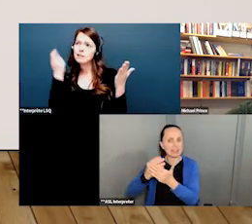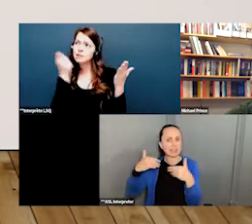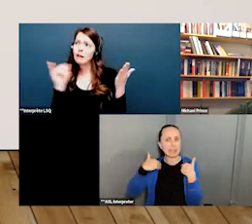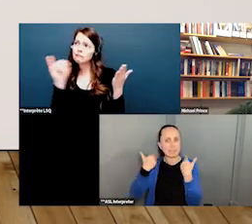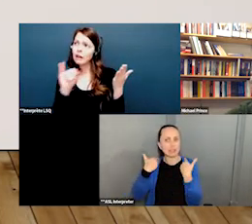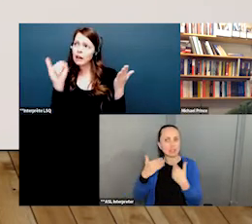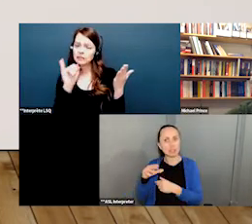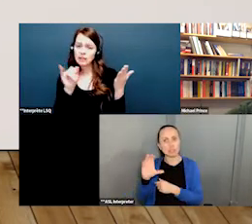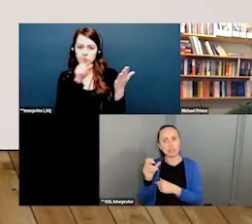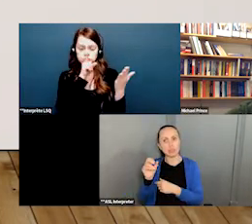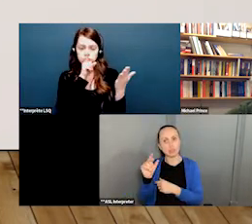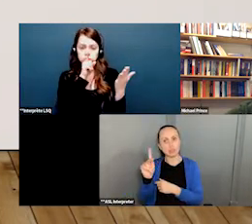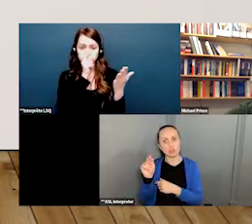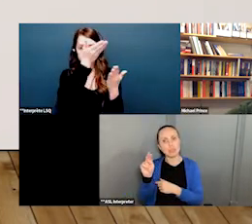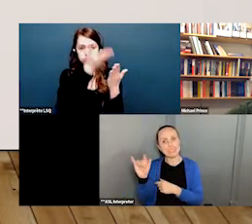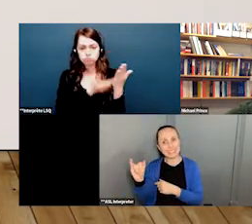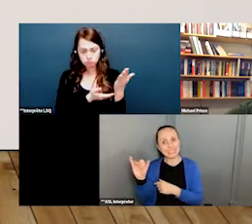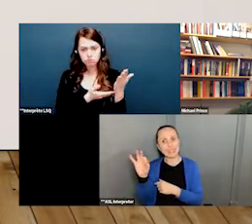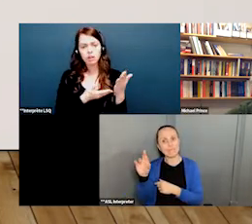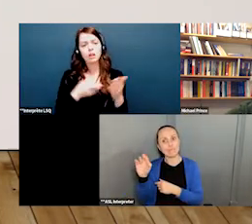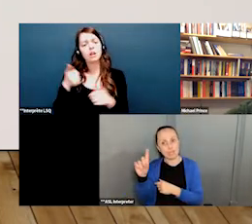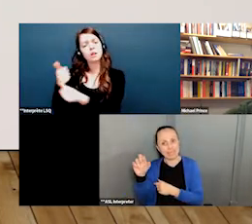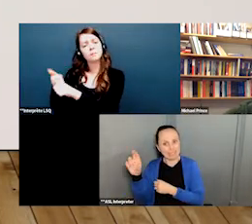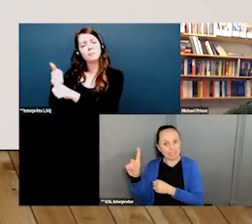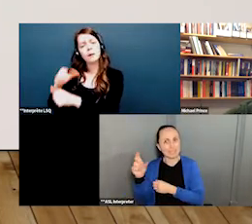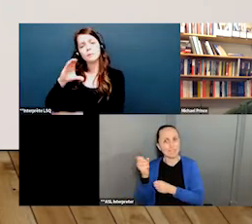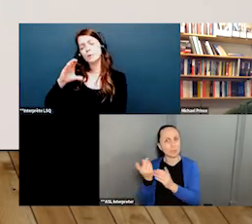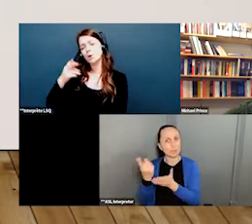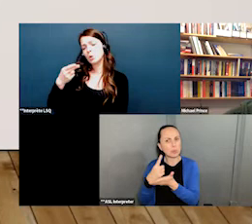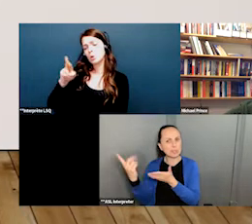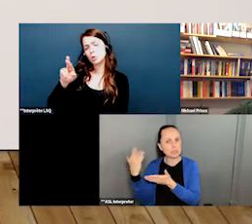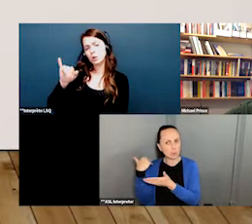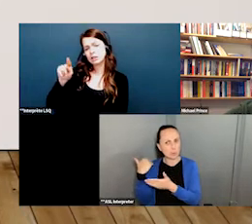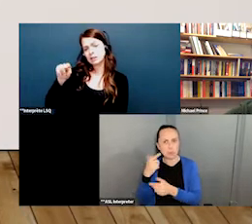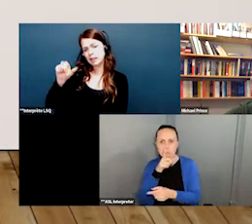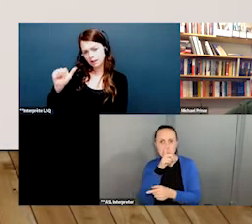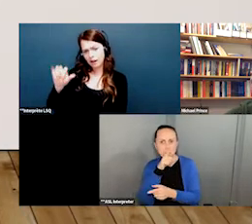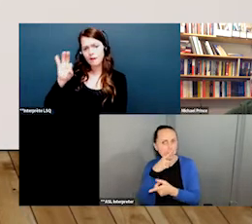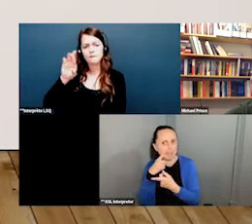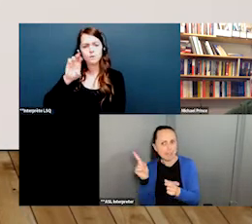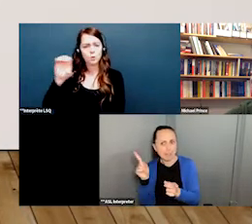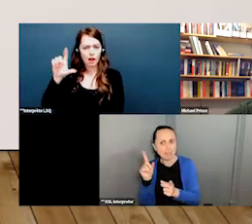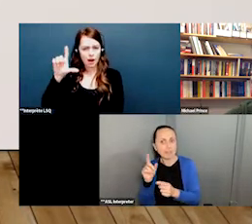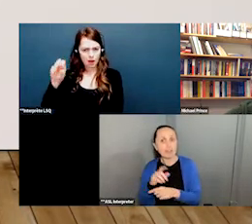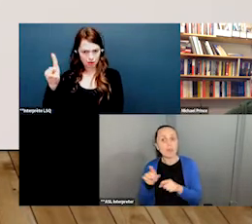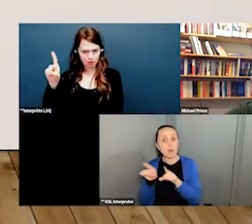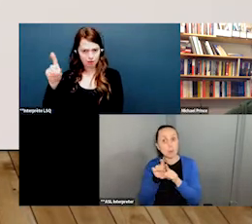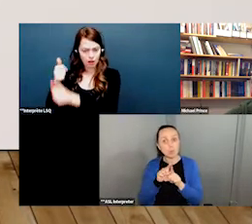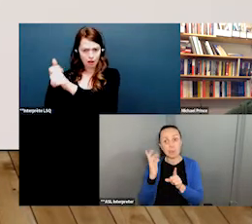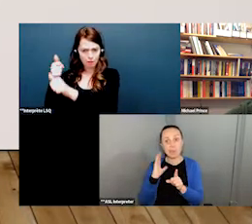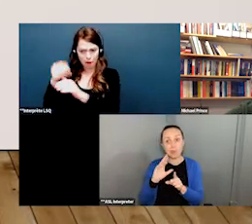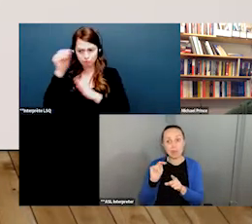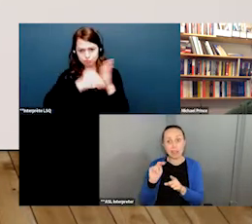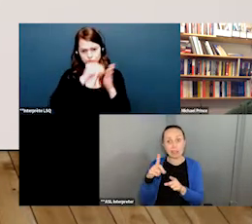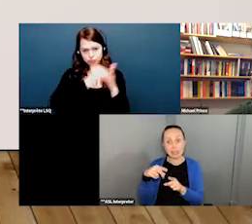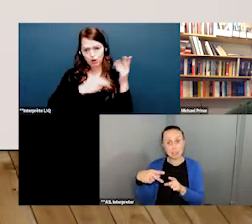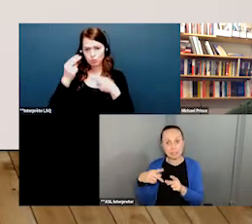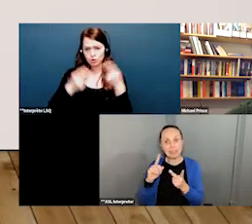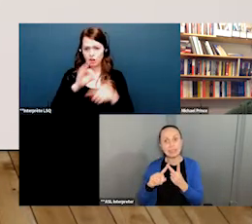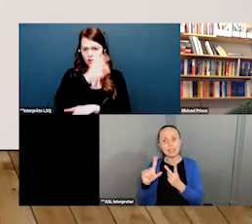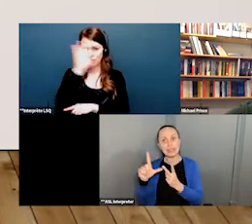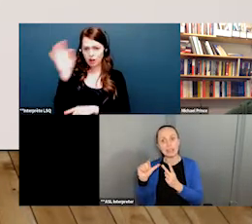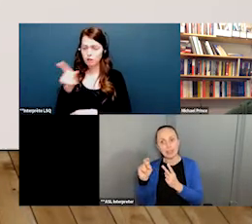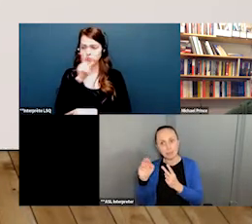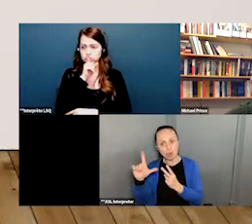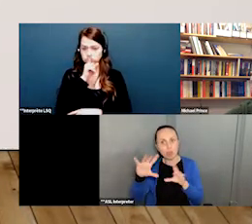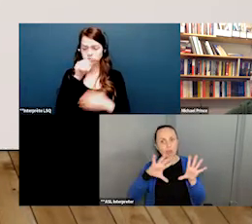just about 3 weeks ago. Neither when we heard that the NDP and the Liberal parties